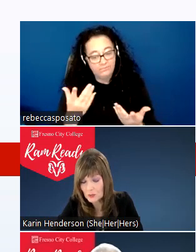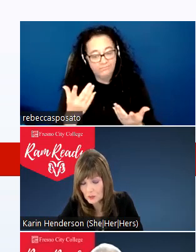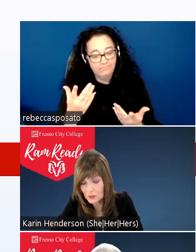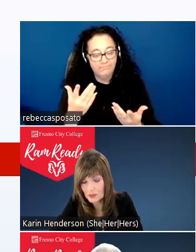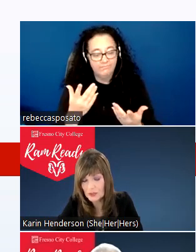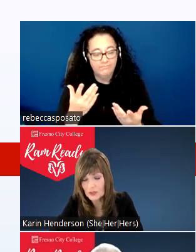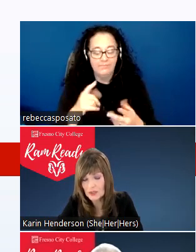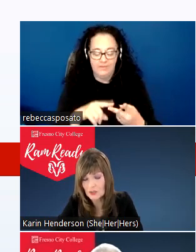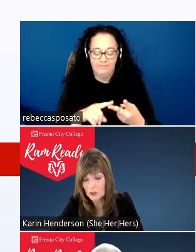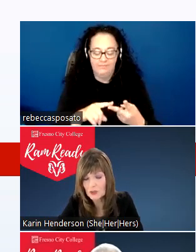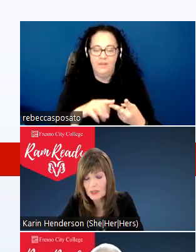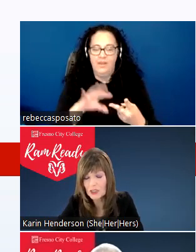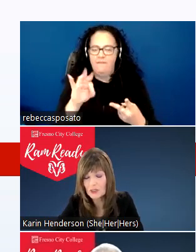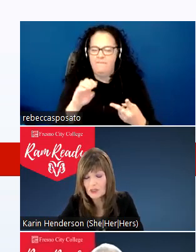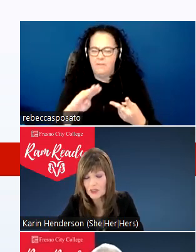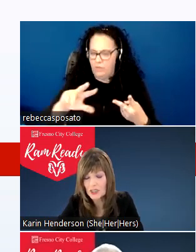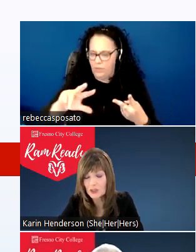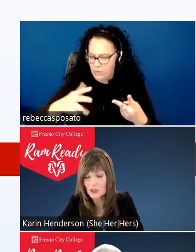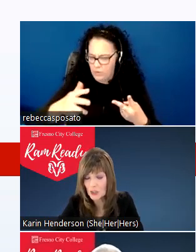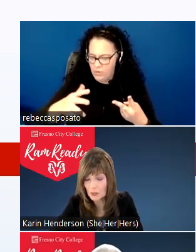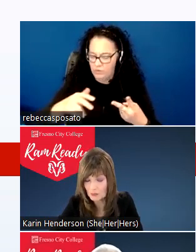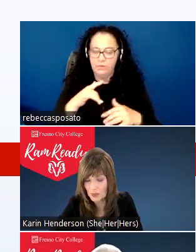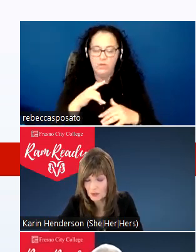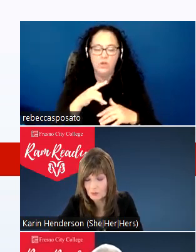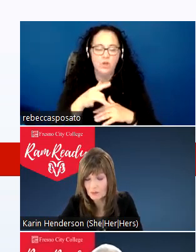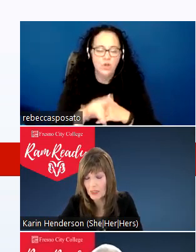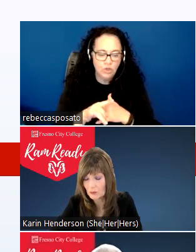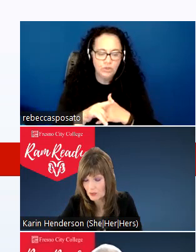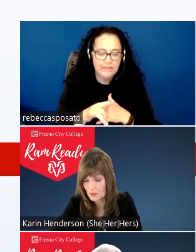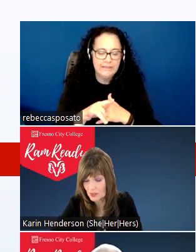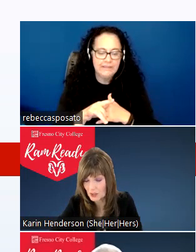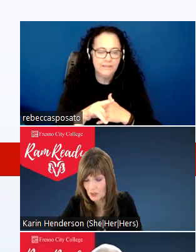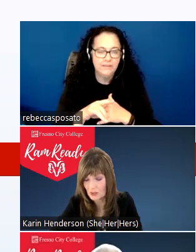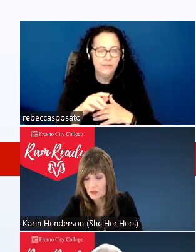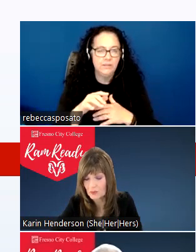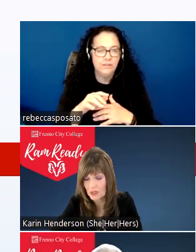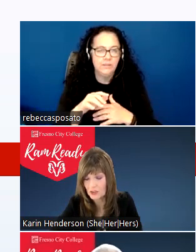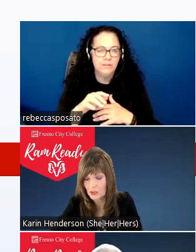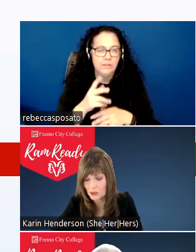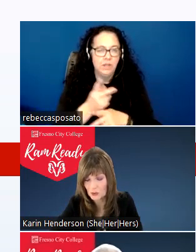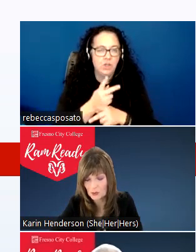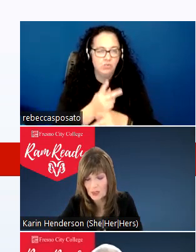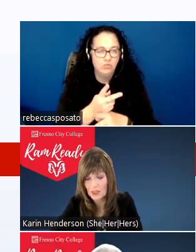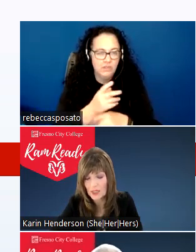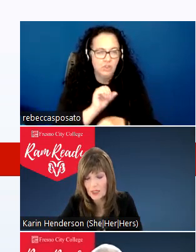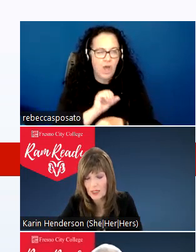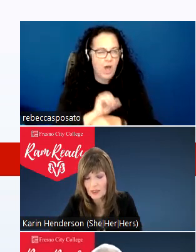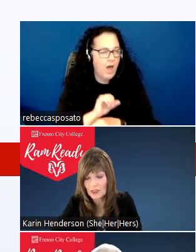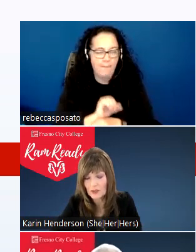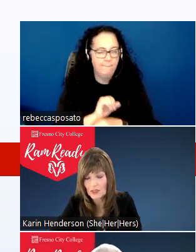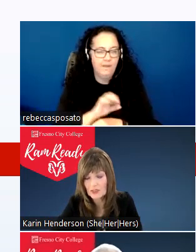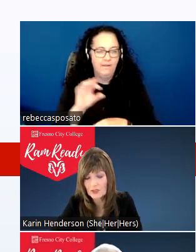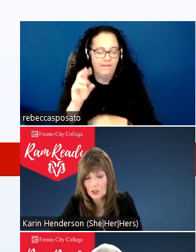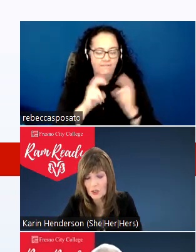February 3rd, there is an early care and education job fair at Fresno City College from 10 to 2.